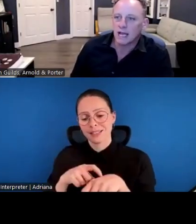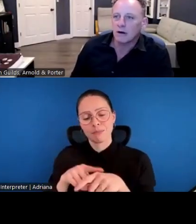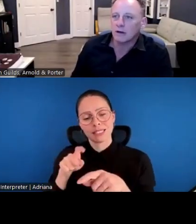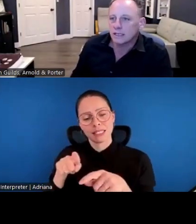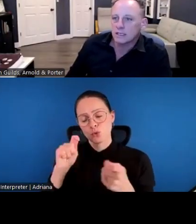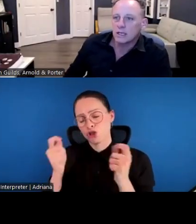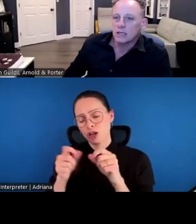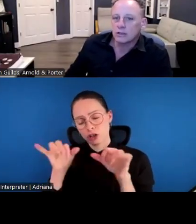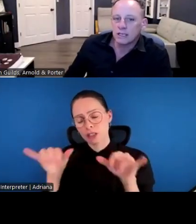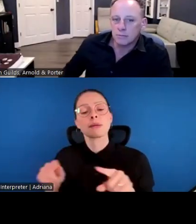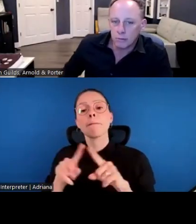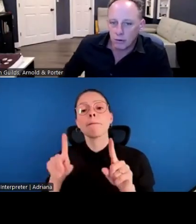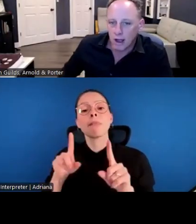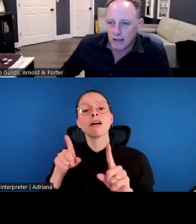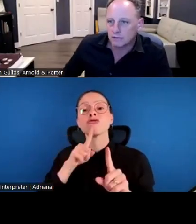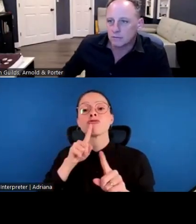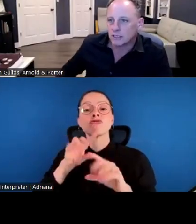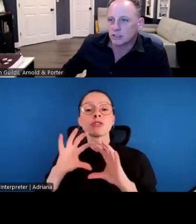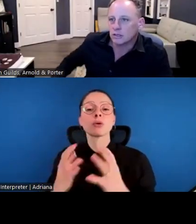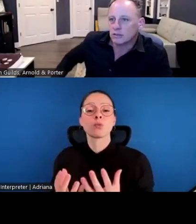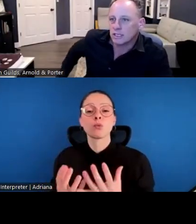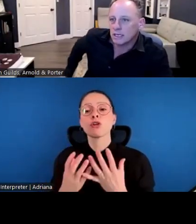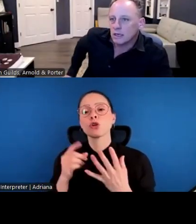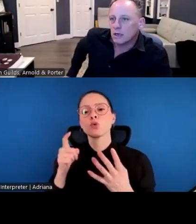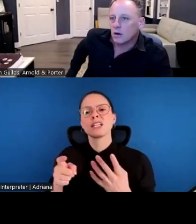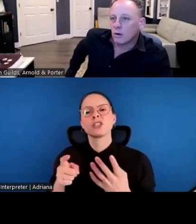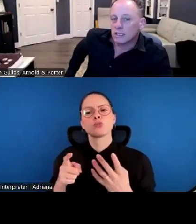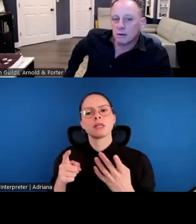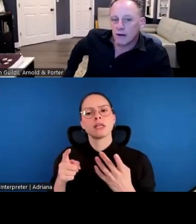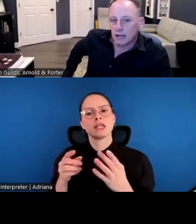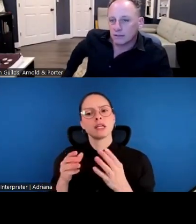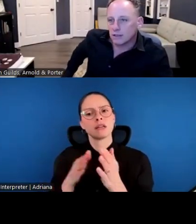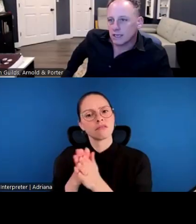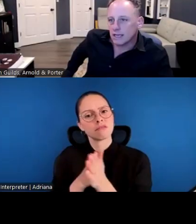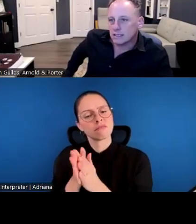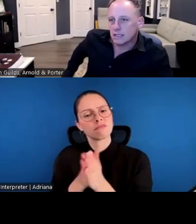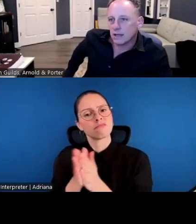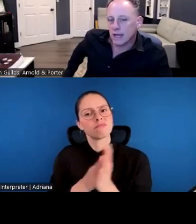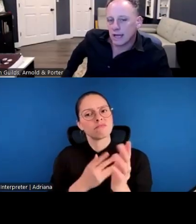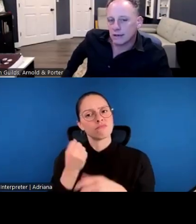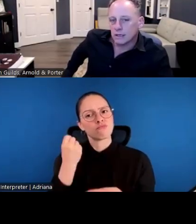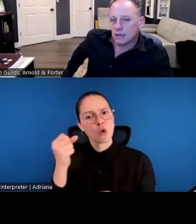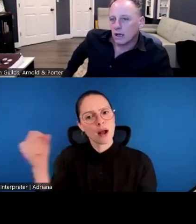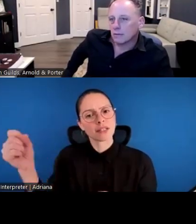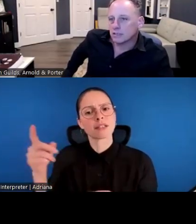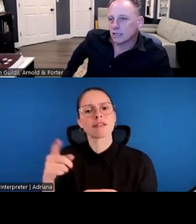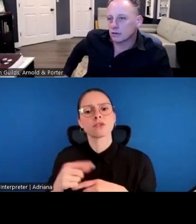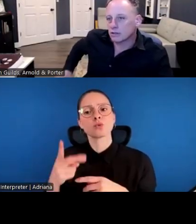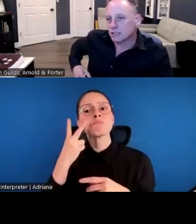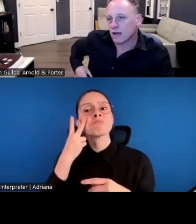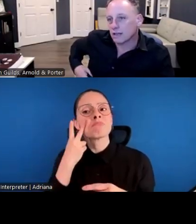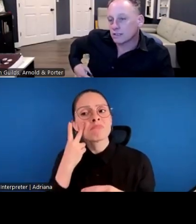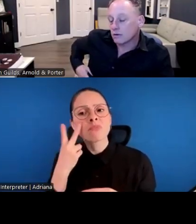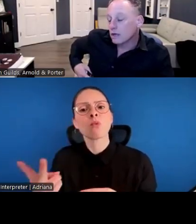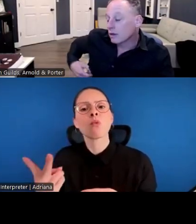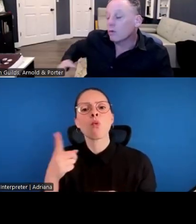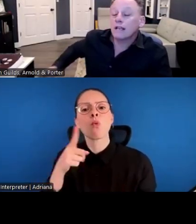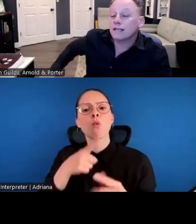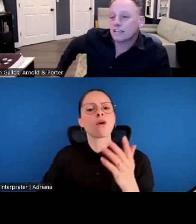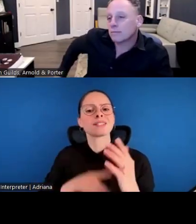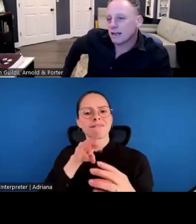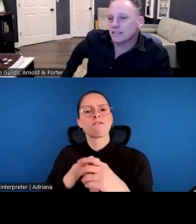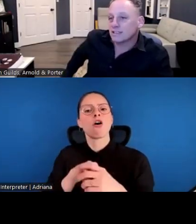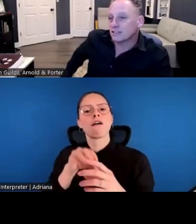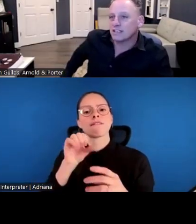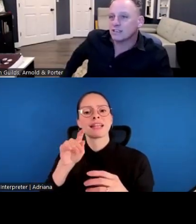But the reality is you'll need to be proactive to make sure you see what's been filed in the case, and then to get your things filed. So the one